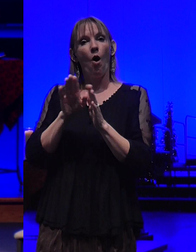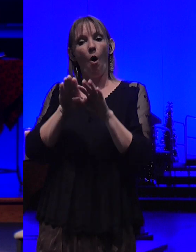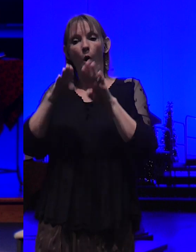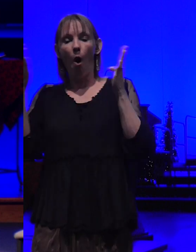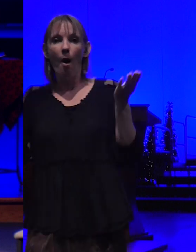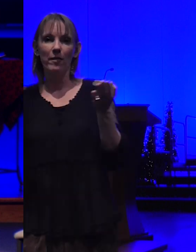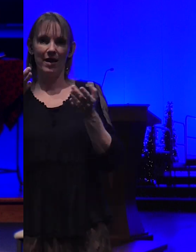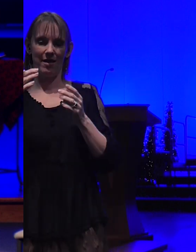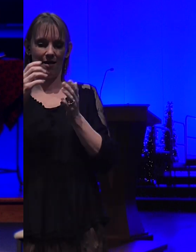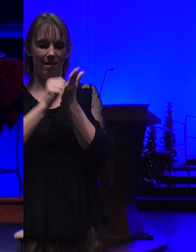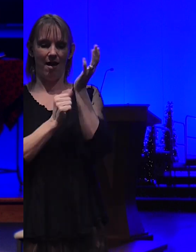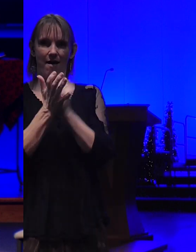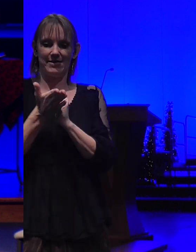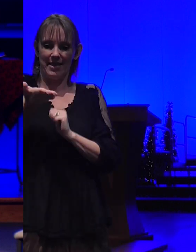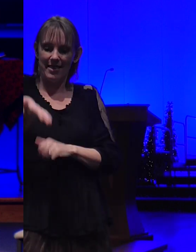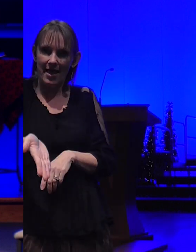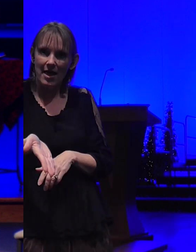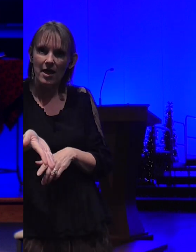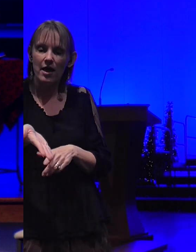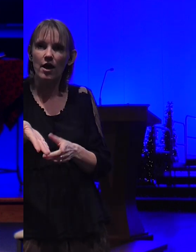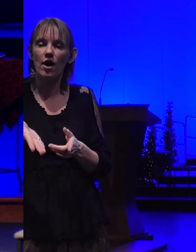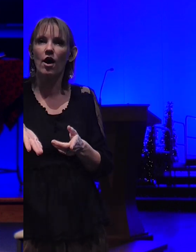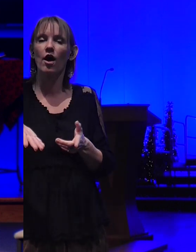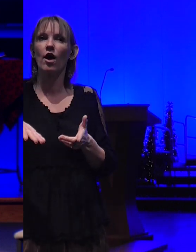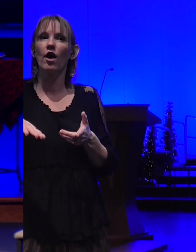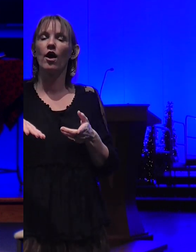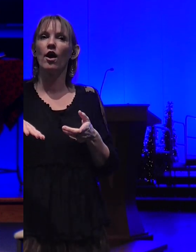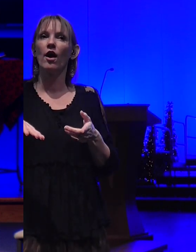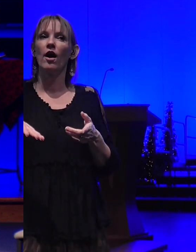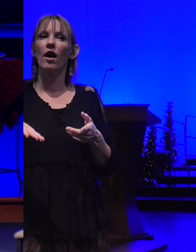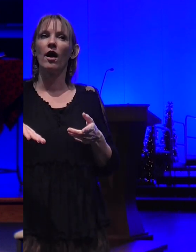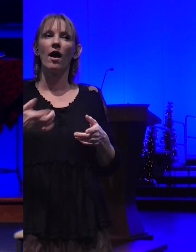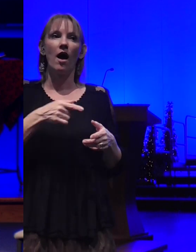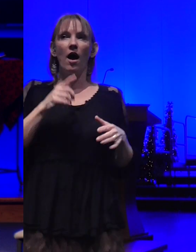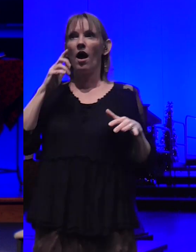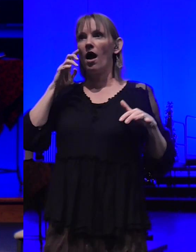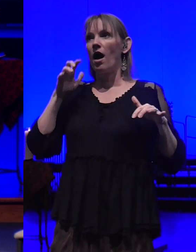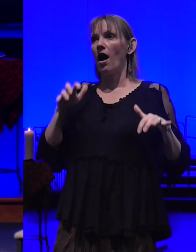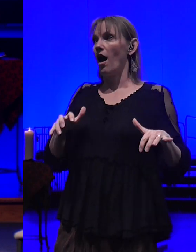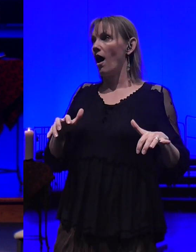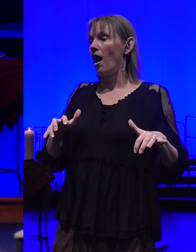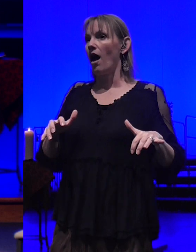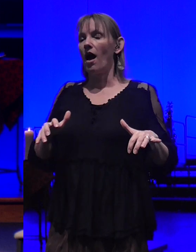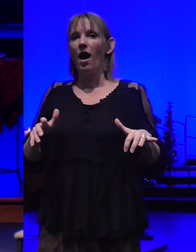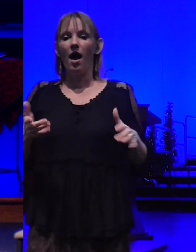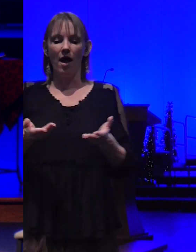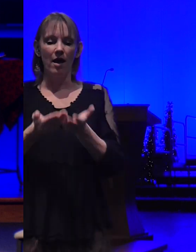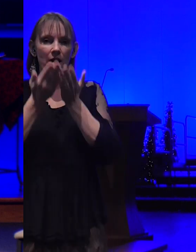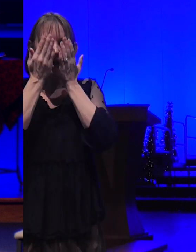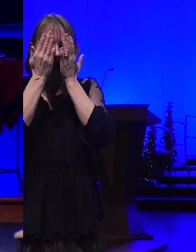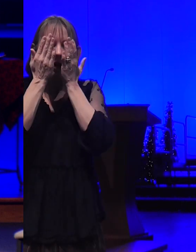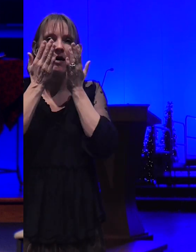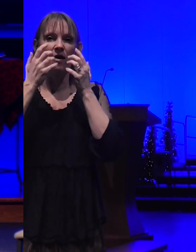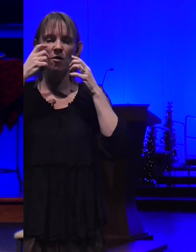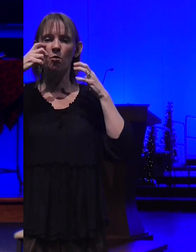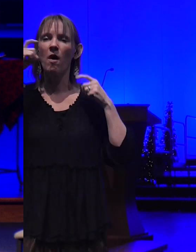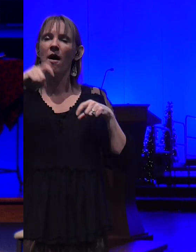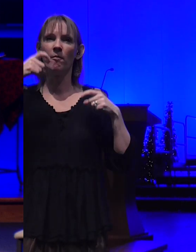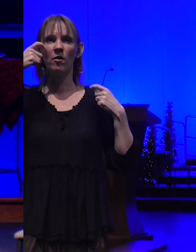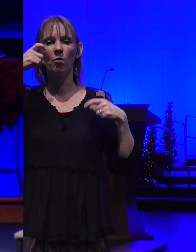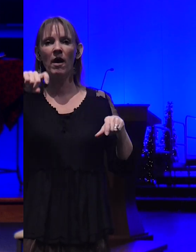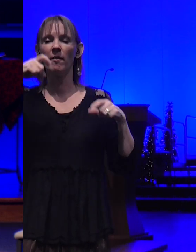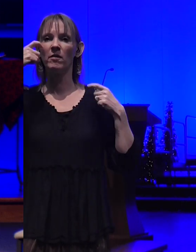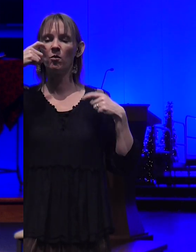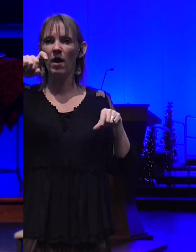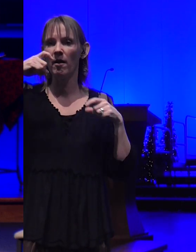gloves. And to their astonishment, he held those gloves up to his eyes, and he wept. He sobbed.